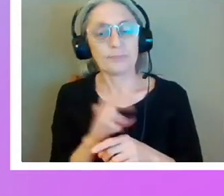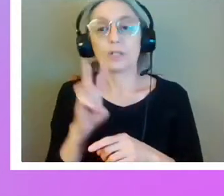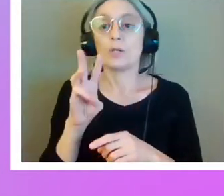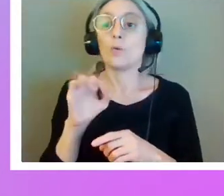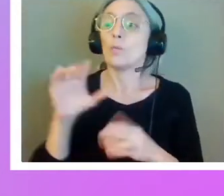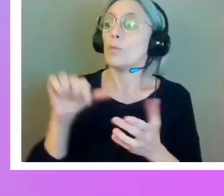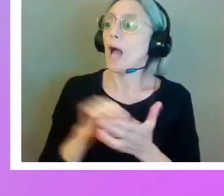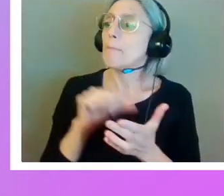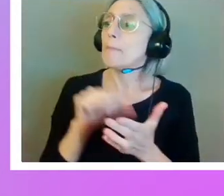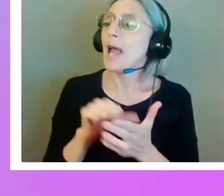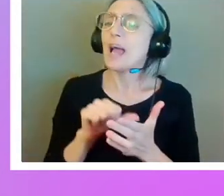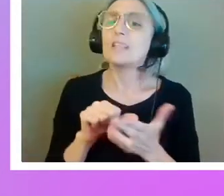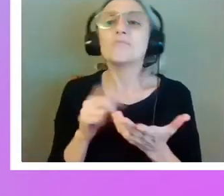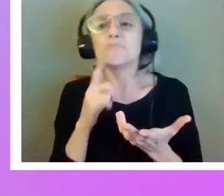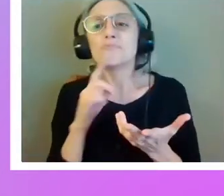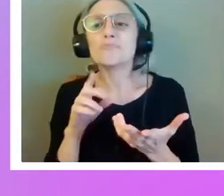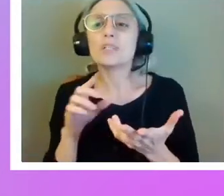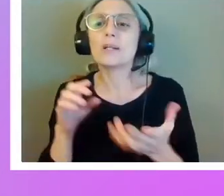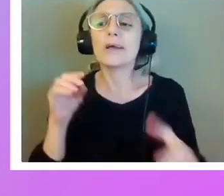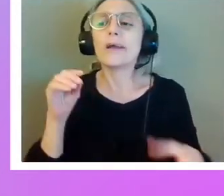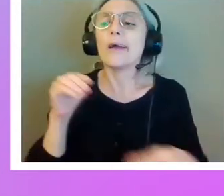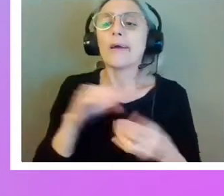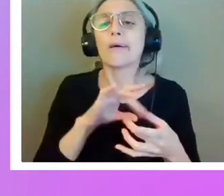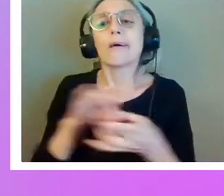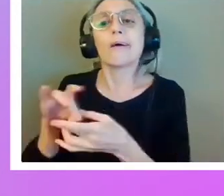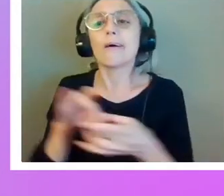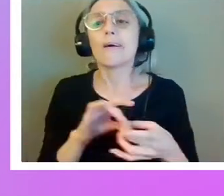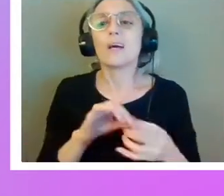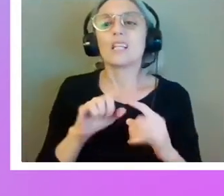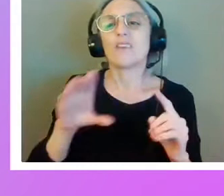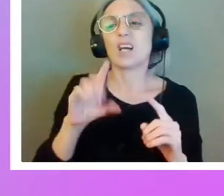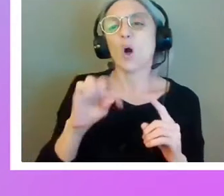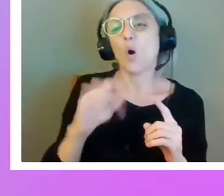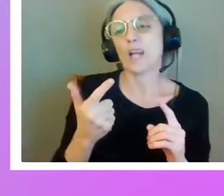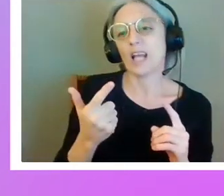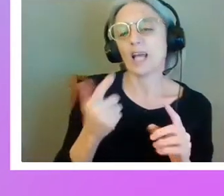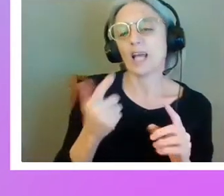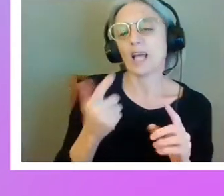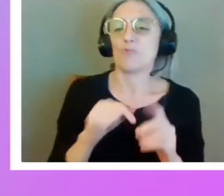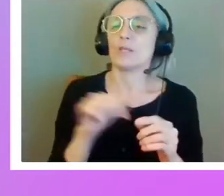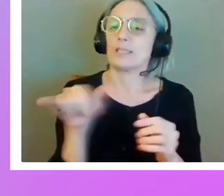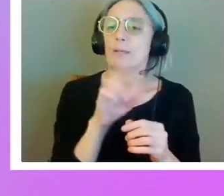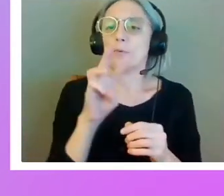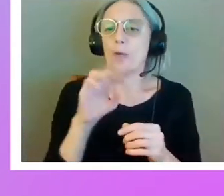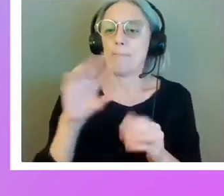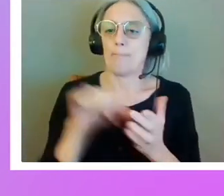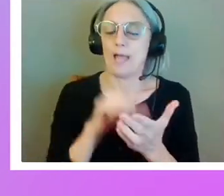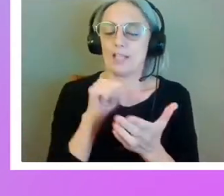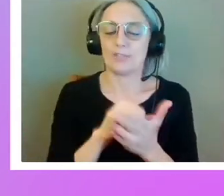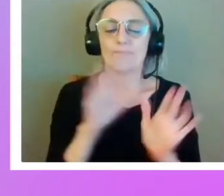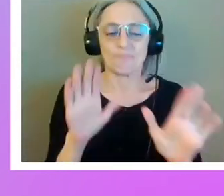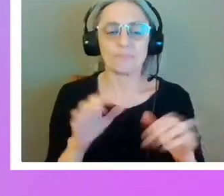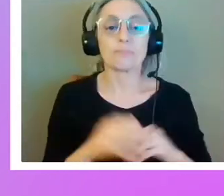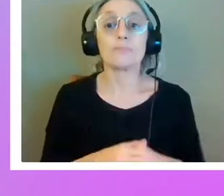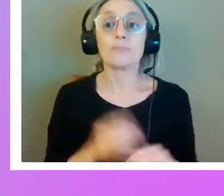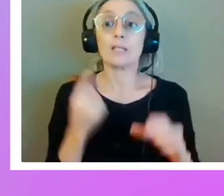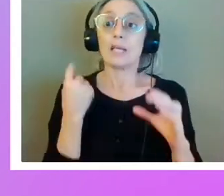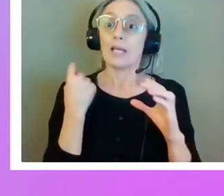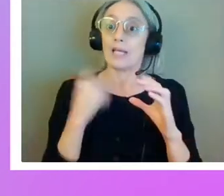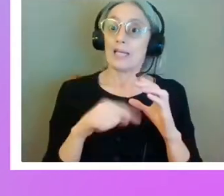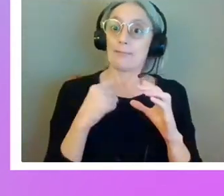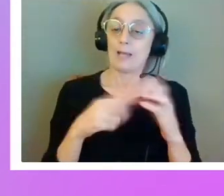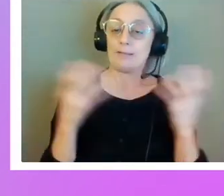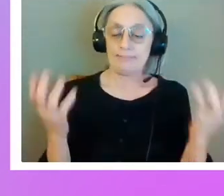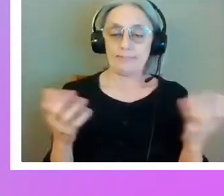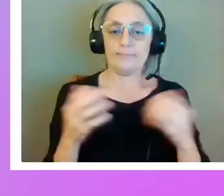pretty much a web page. They're just coded a little differently. But let's talk about emails from the perspective of what